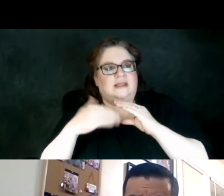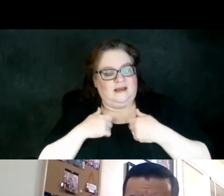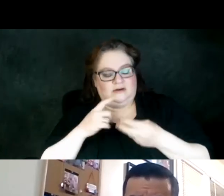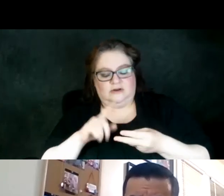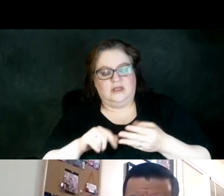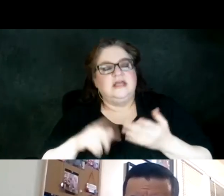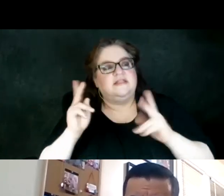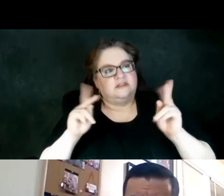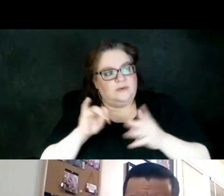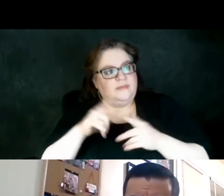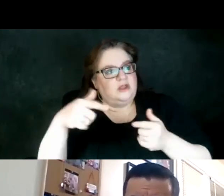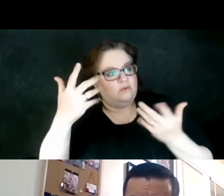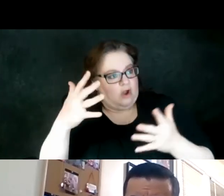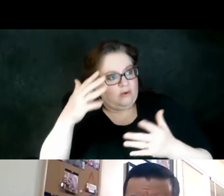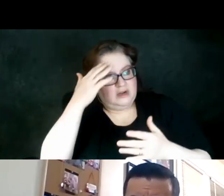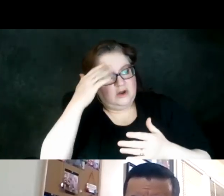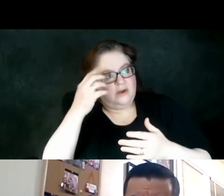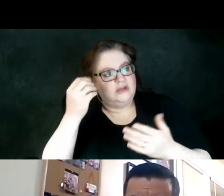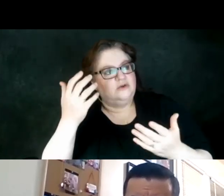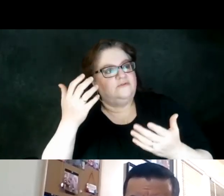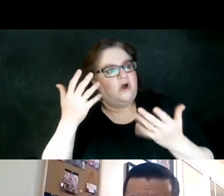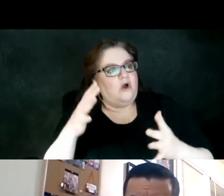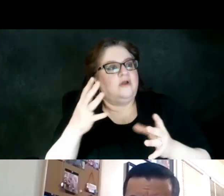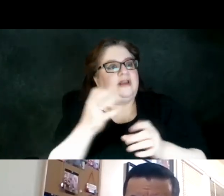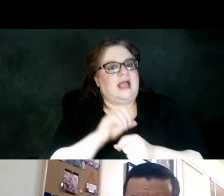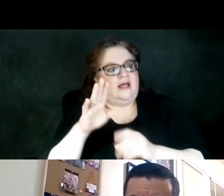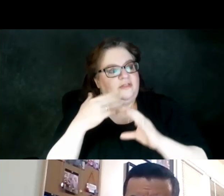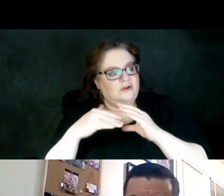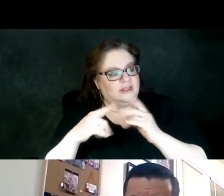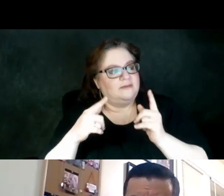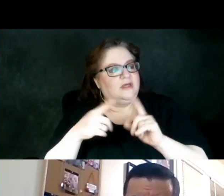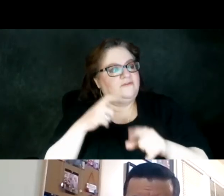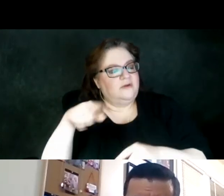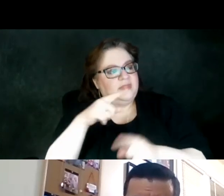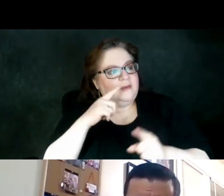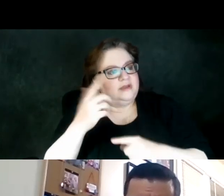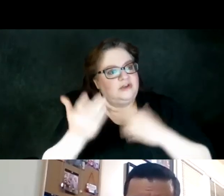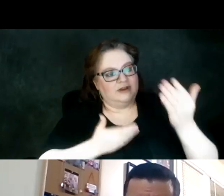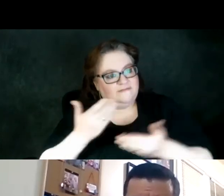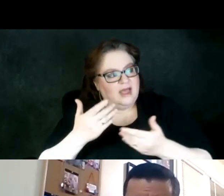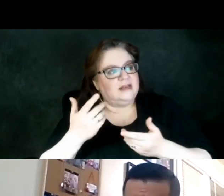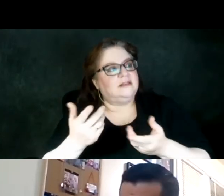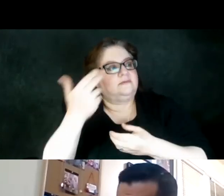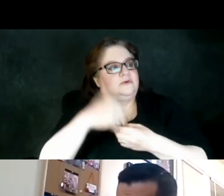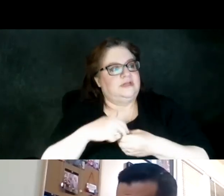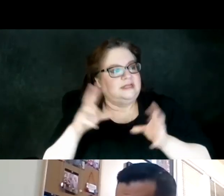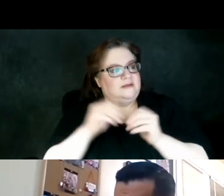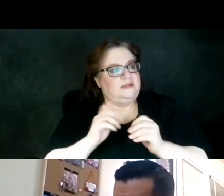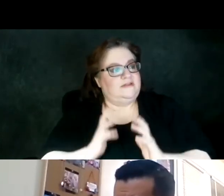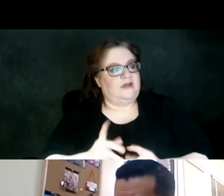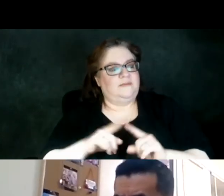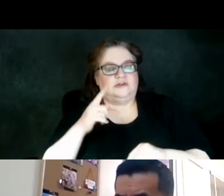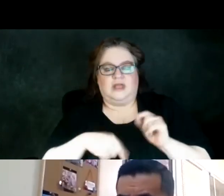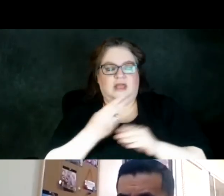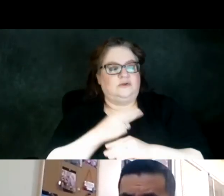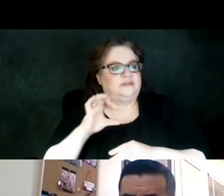these are people that you already know and you've already gotten their emails from them and you're inviting them to these meetings, that's fine. But you cannot use